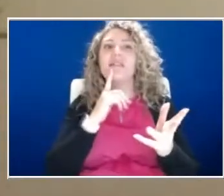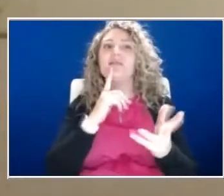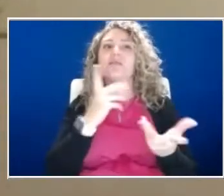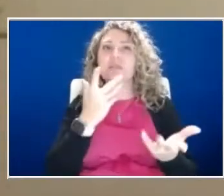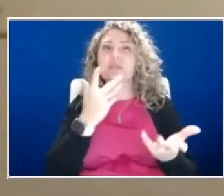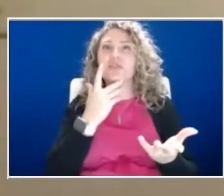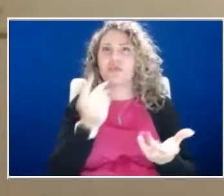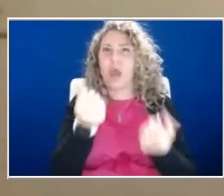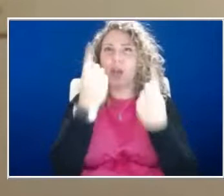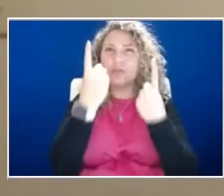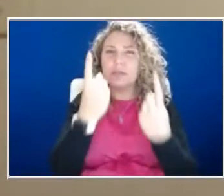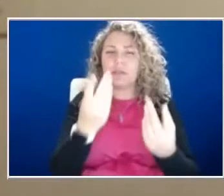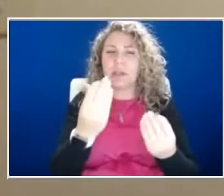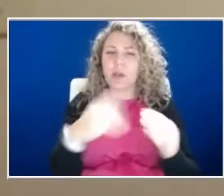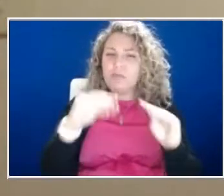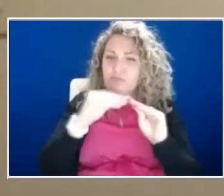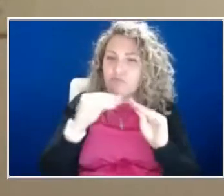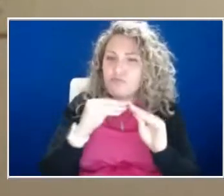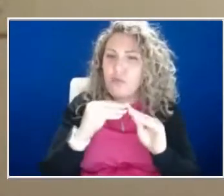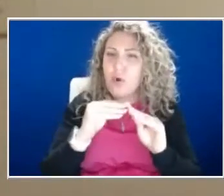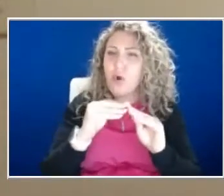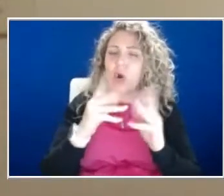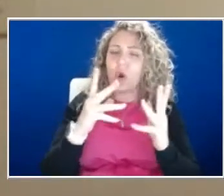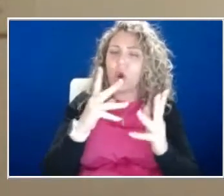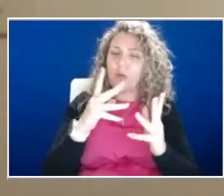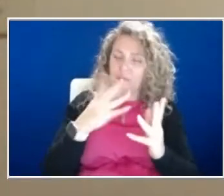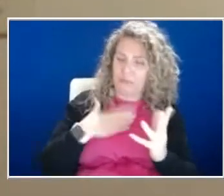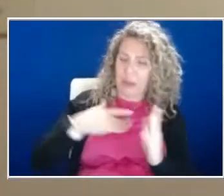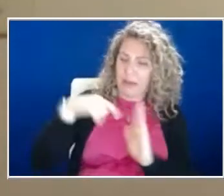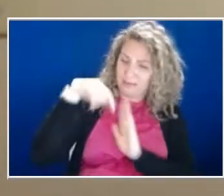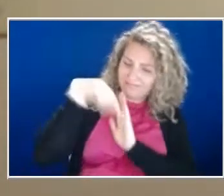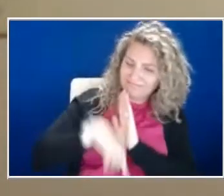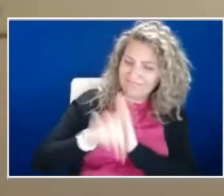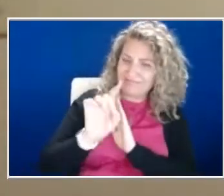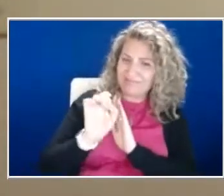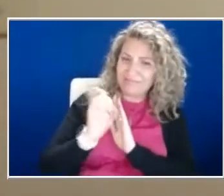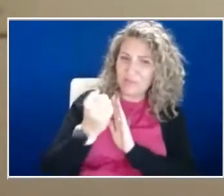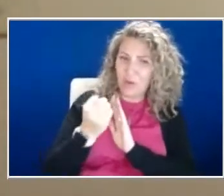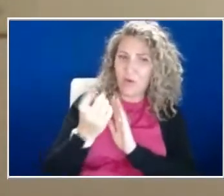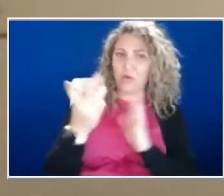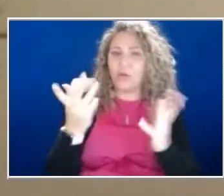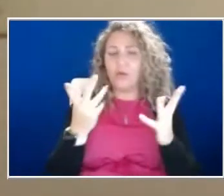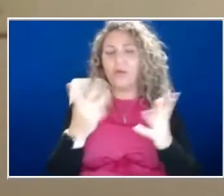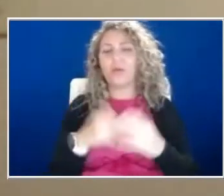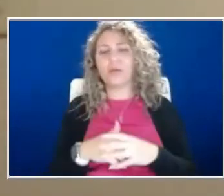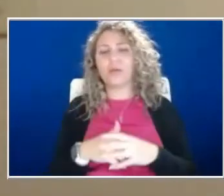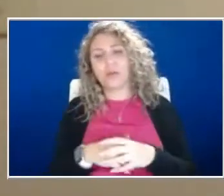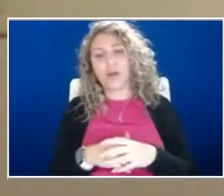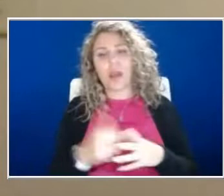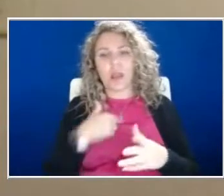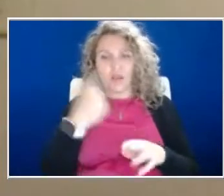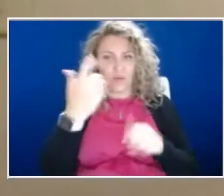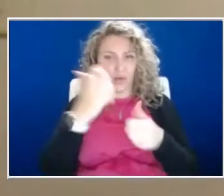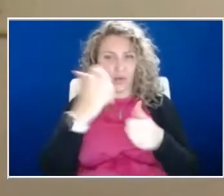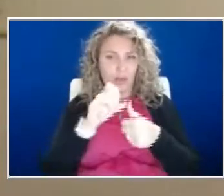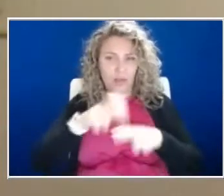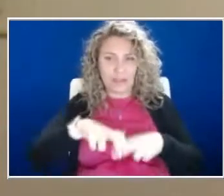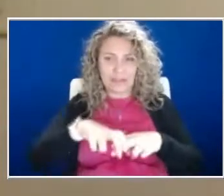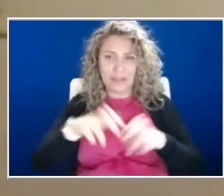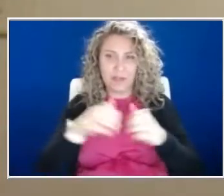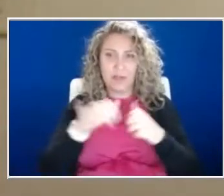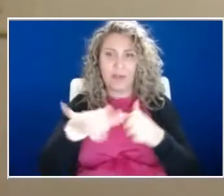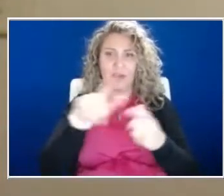to understand my diagnosis in a deeper way. And from that, I do remember sitting in with that